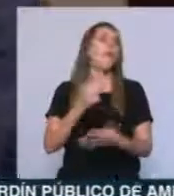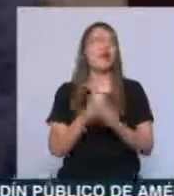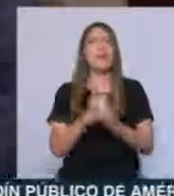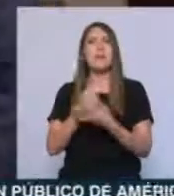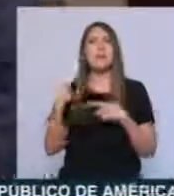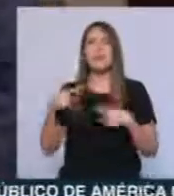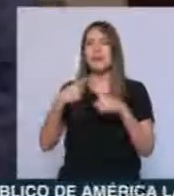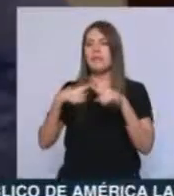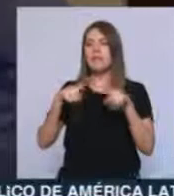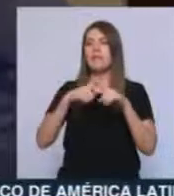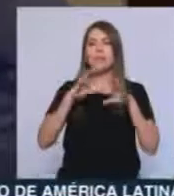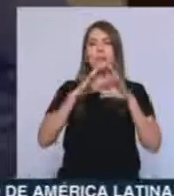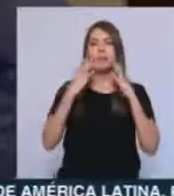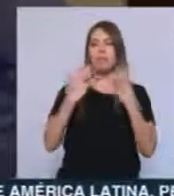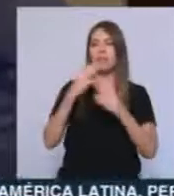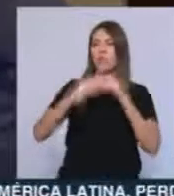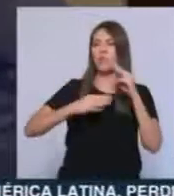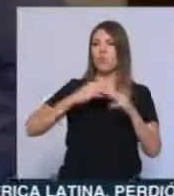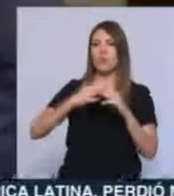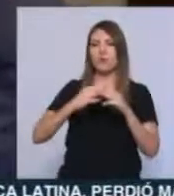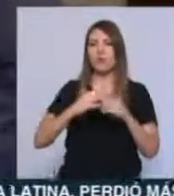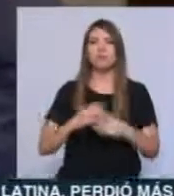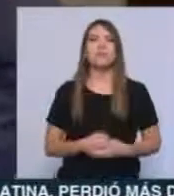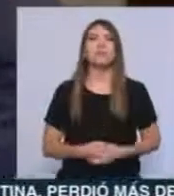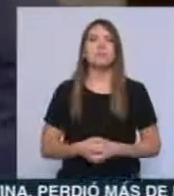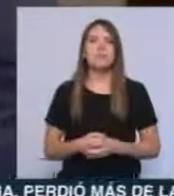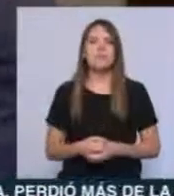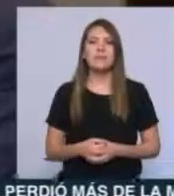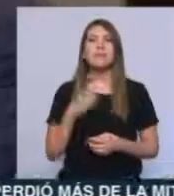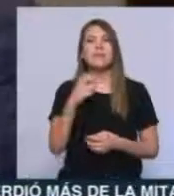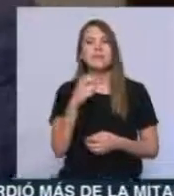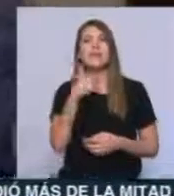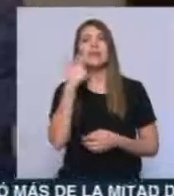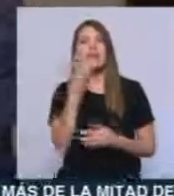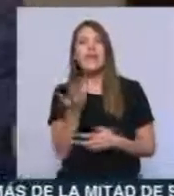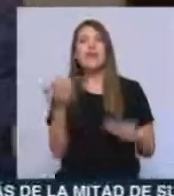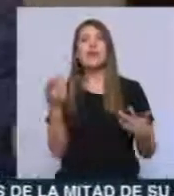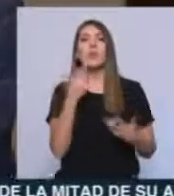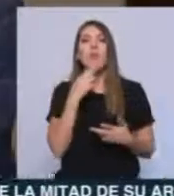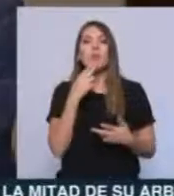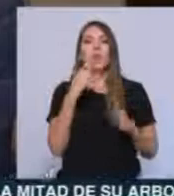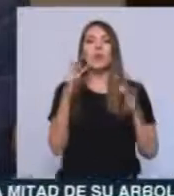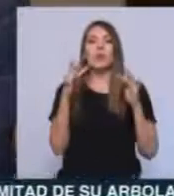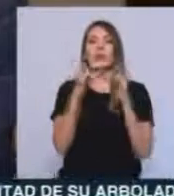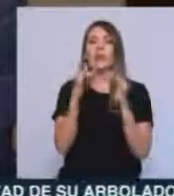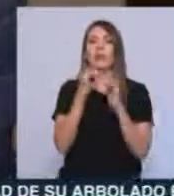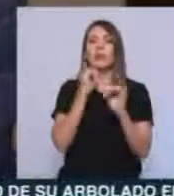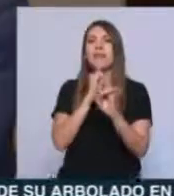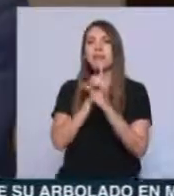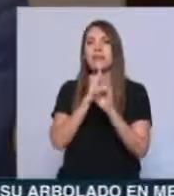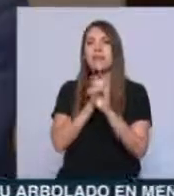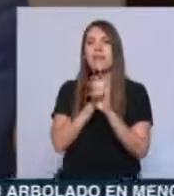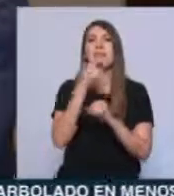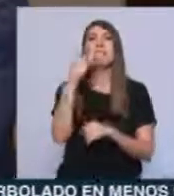Y precisamente se busca utilizar las herramientas que la tecnología nos da para que la misión